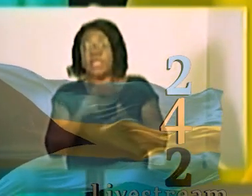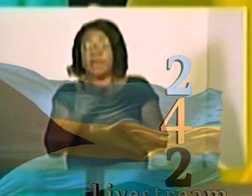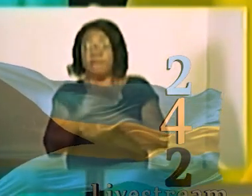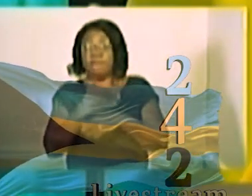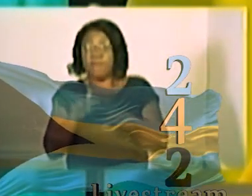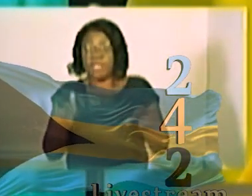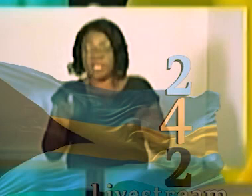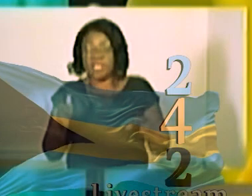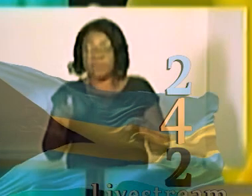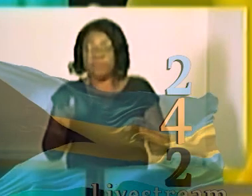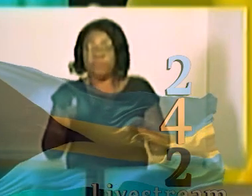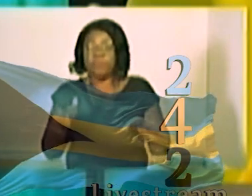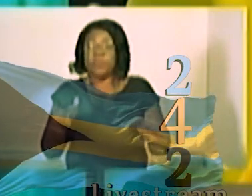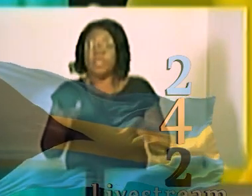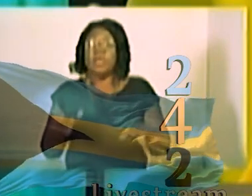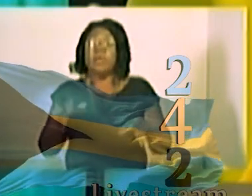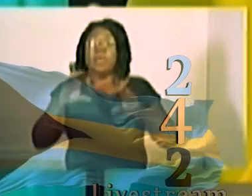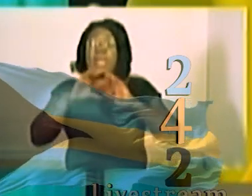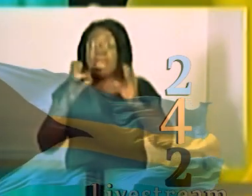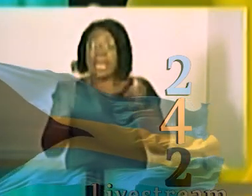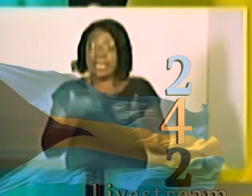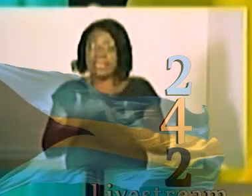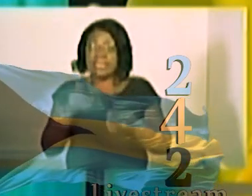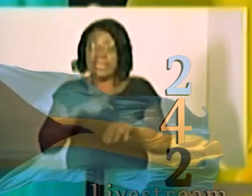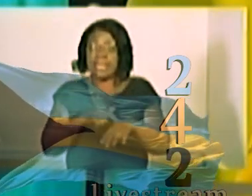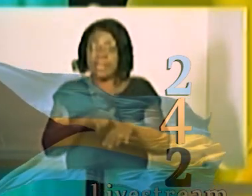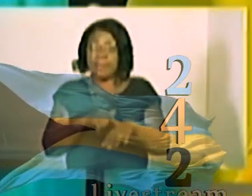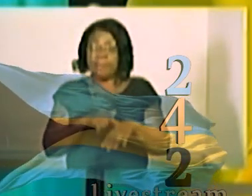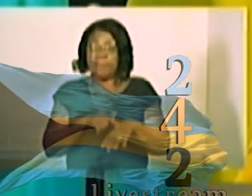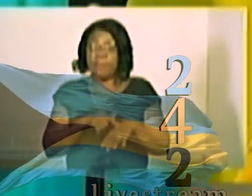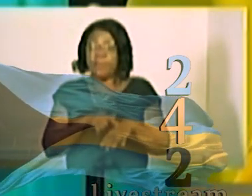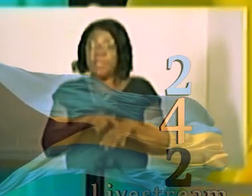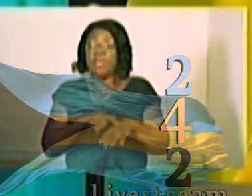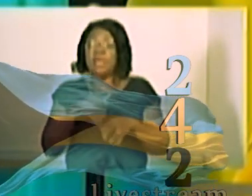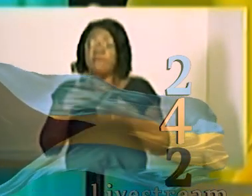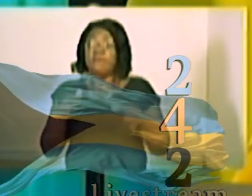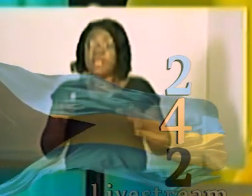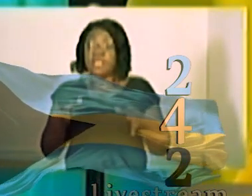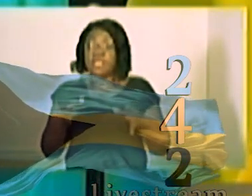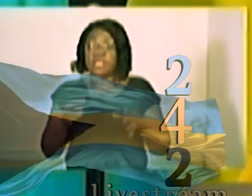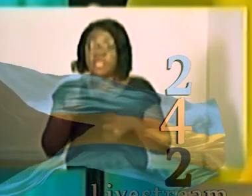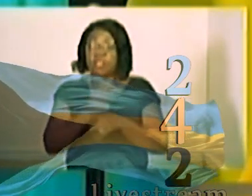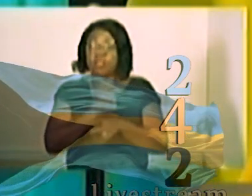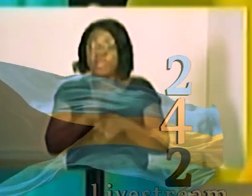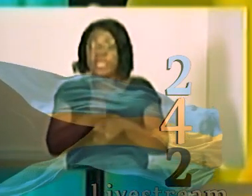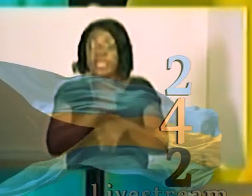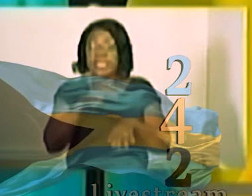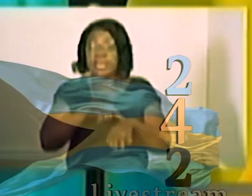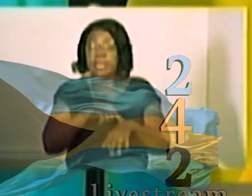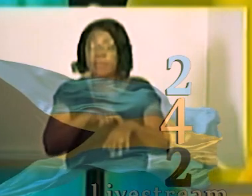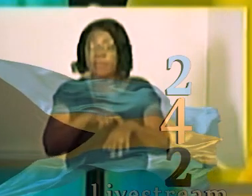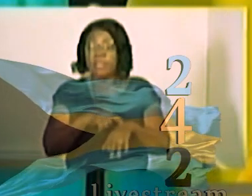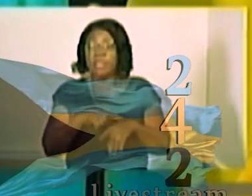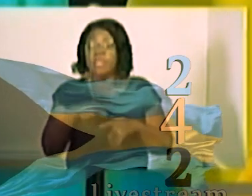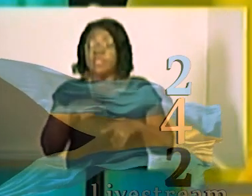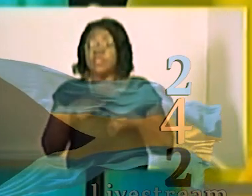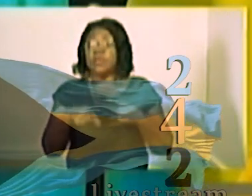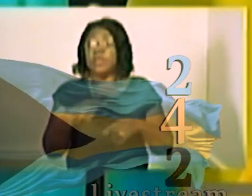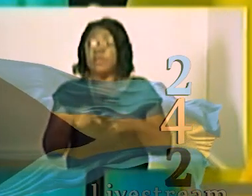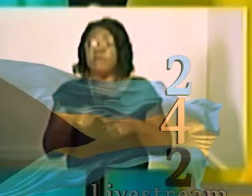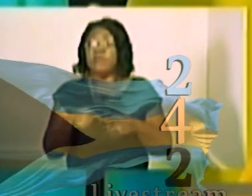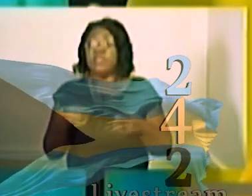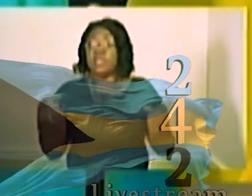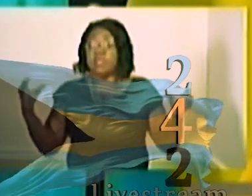been successful with the infection control training. when you see clusters